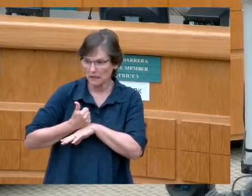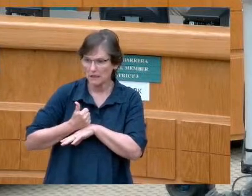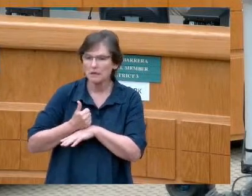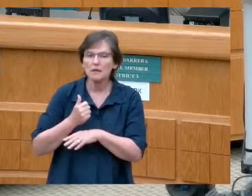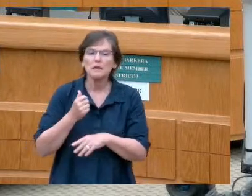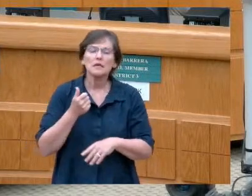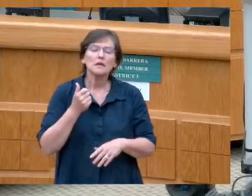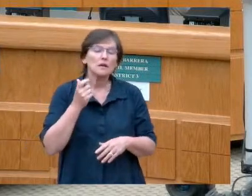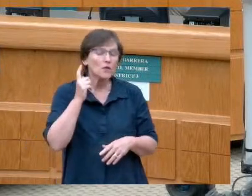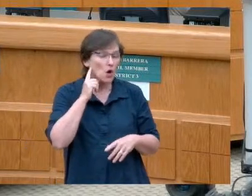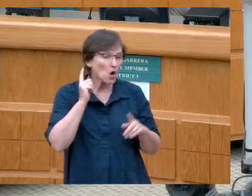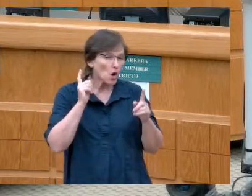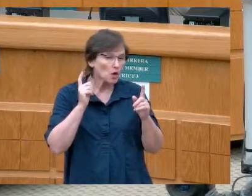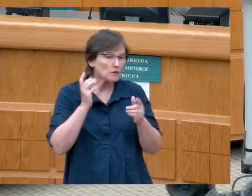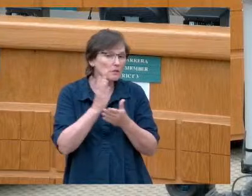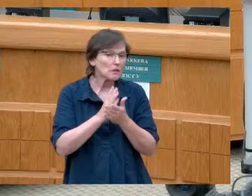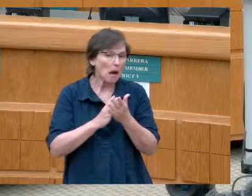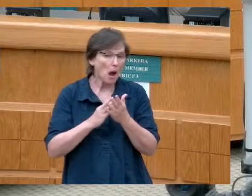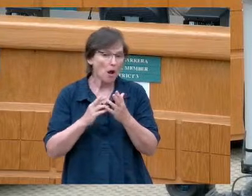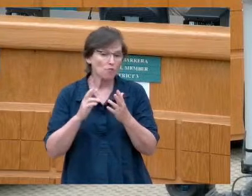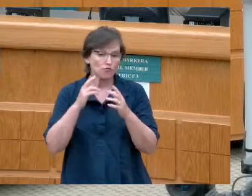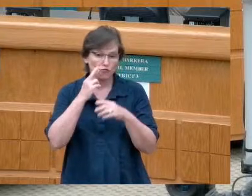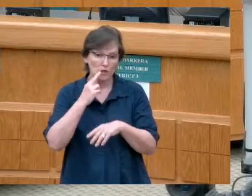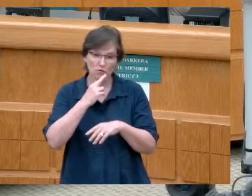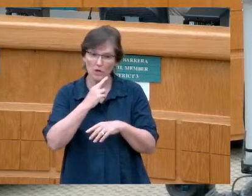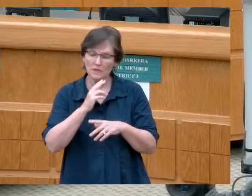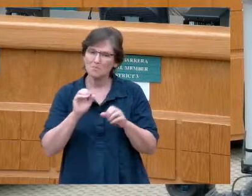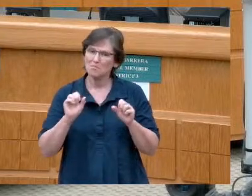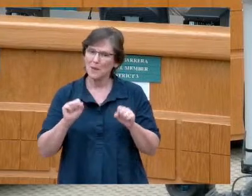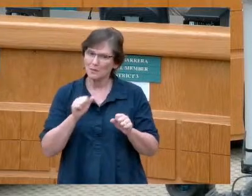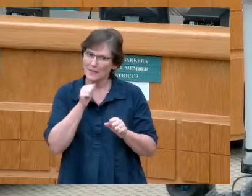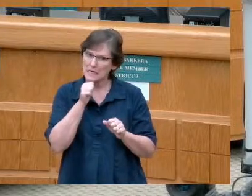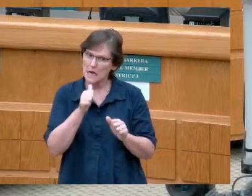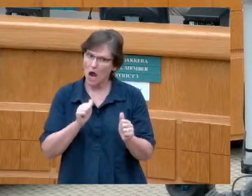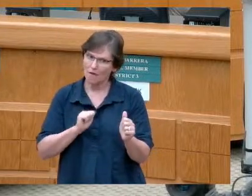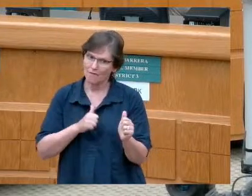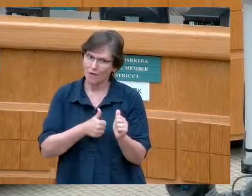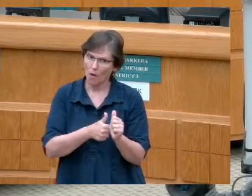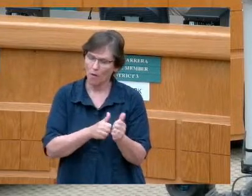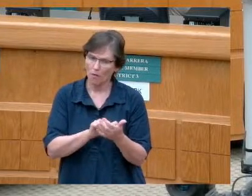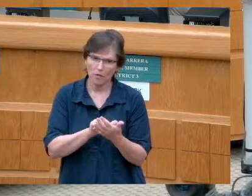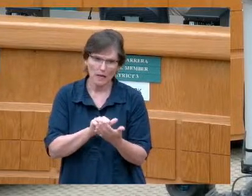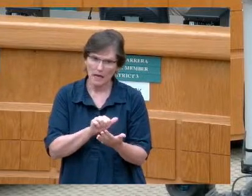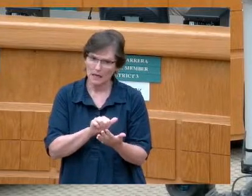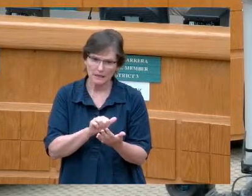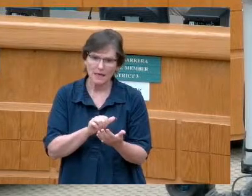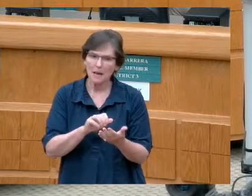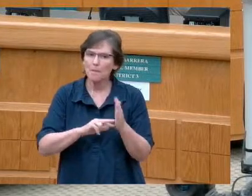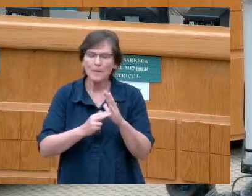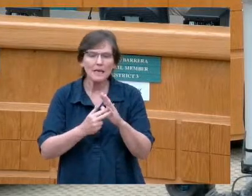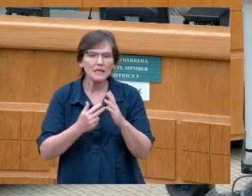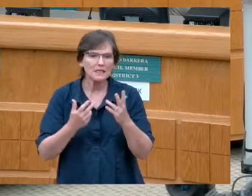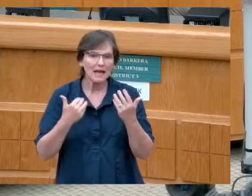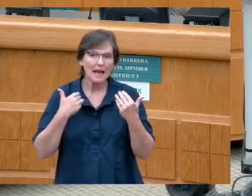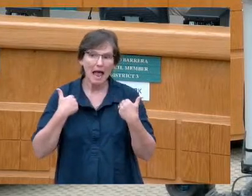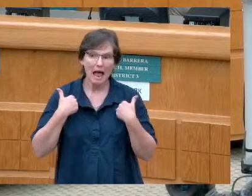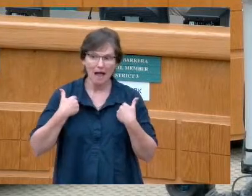be following that to the optimal level, meaning they have more patrons than